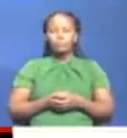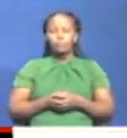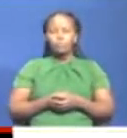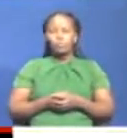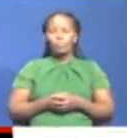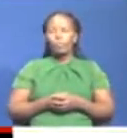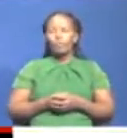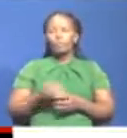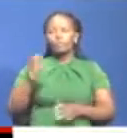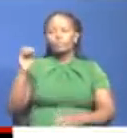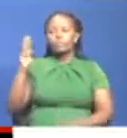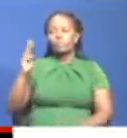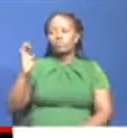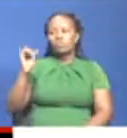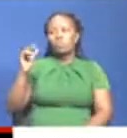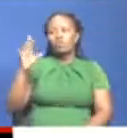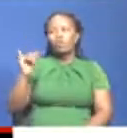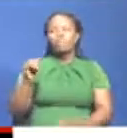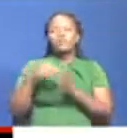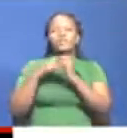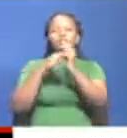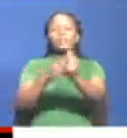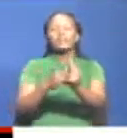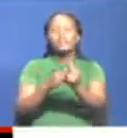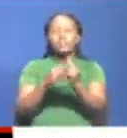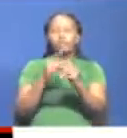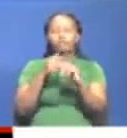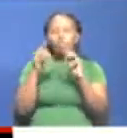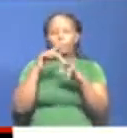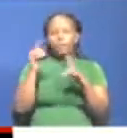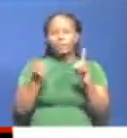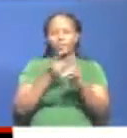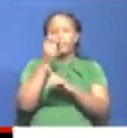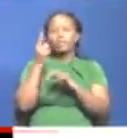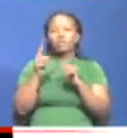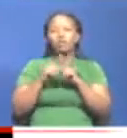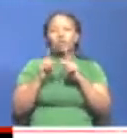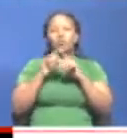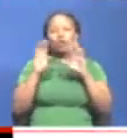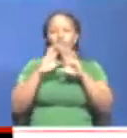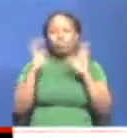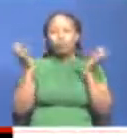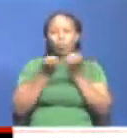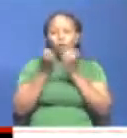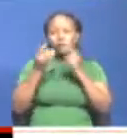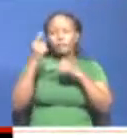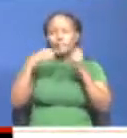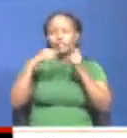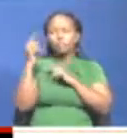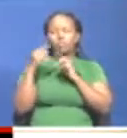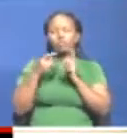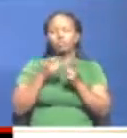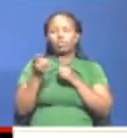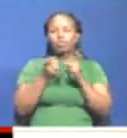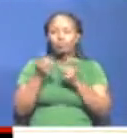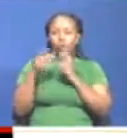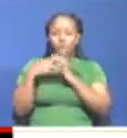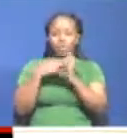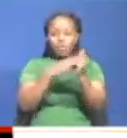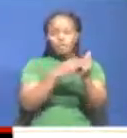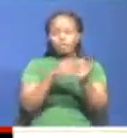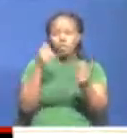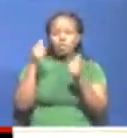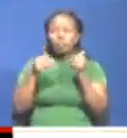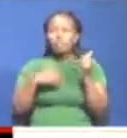Obiri took charge of the race from the onset. The world champion controlled the leading pack that comprised of Sheila